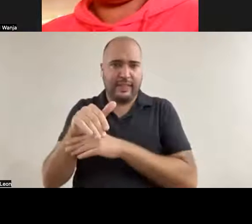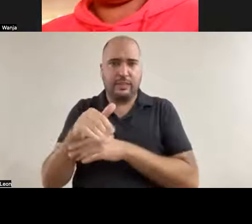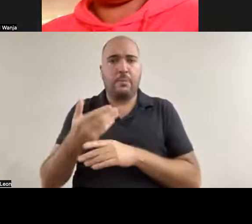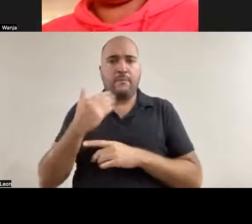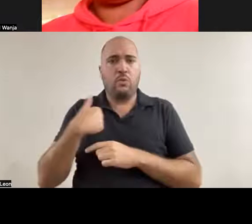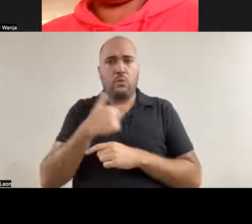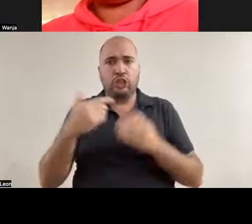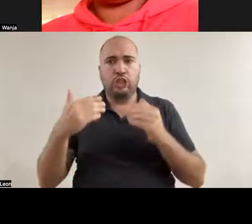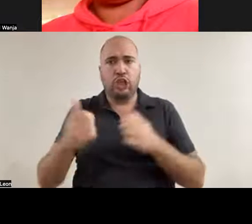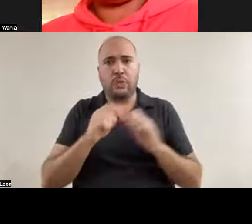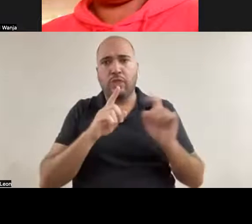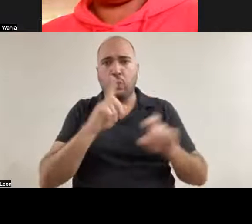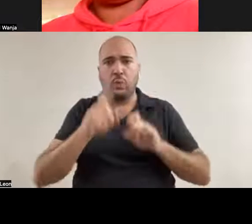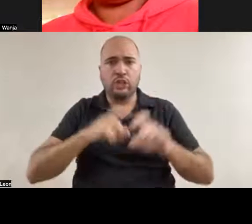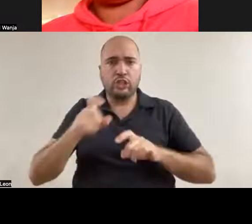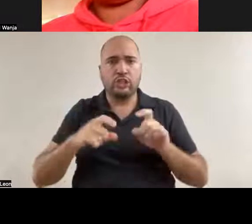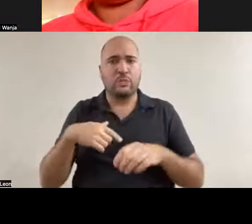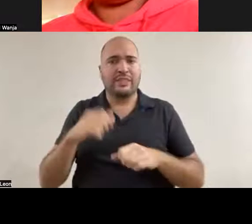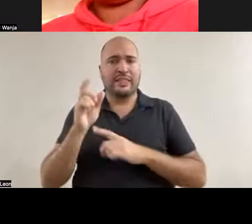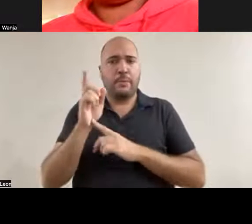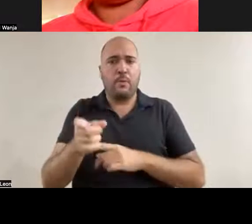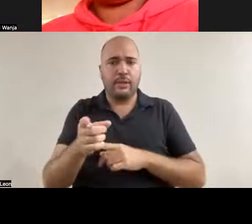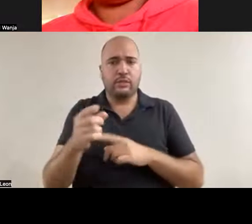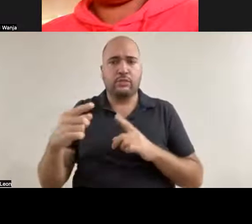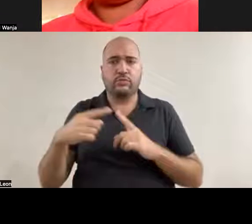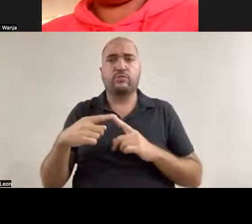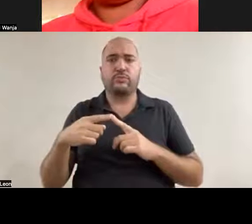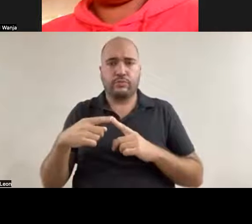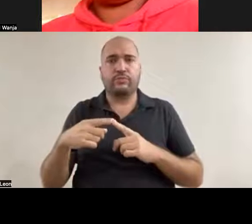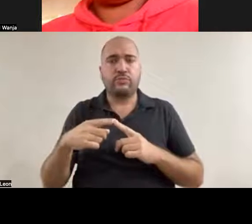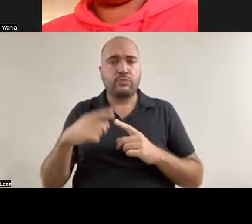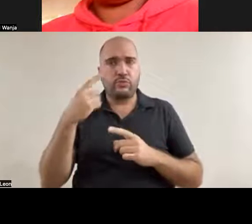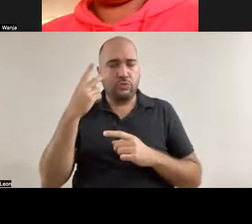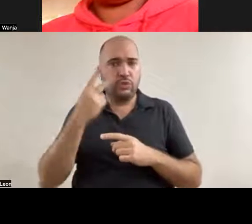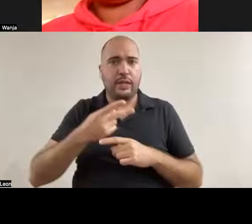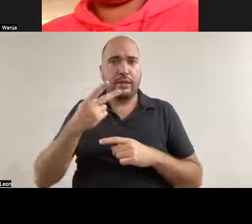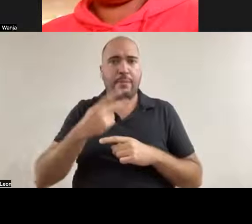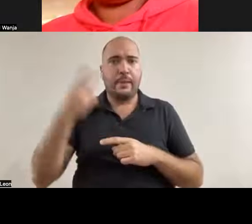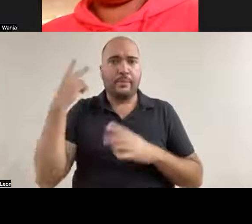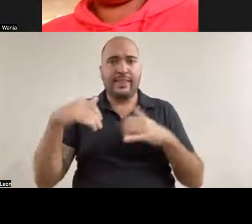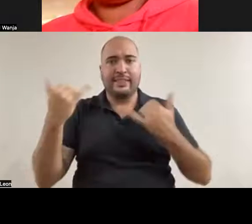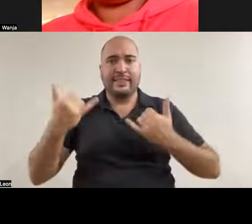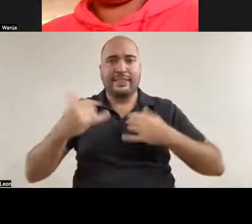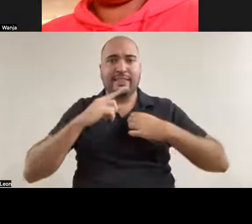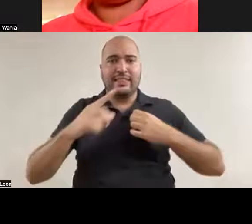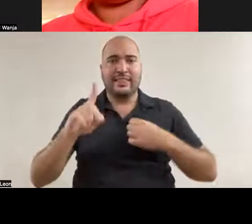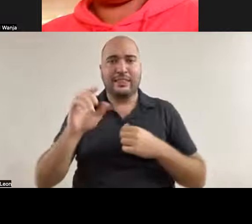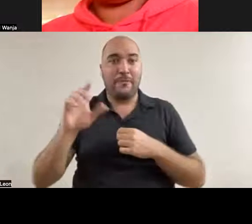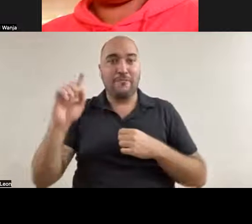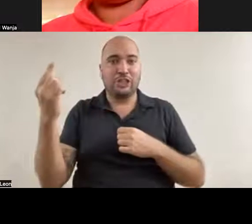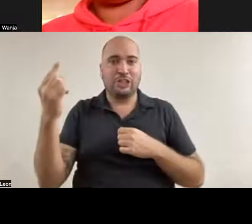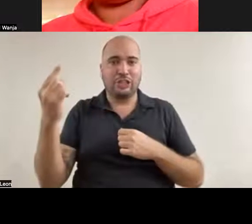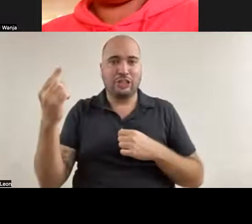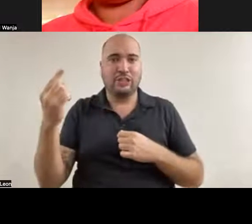we get started, I would like to take a moment to commemorate today is December 1st.